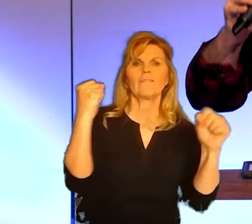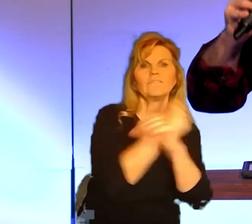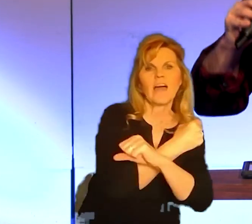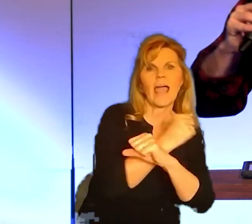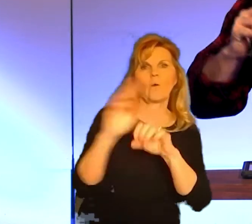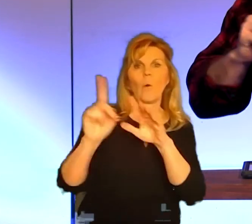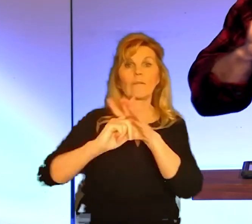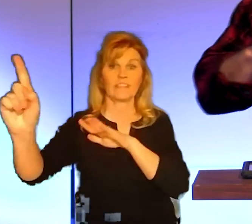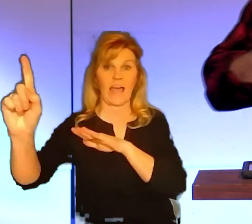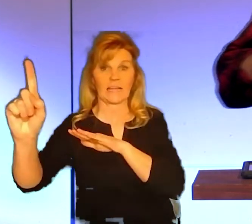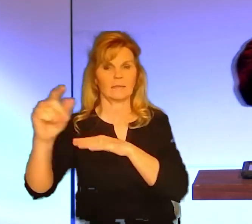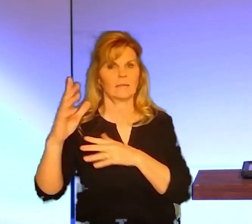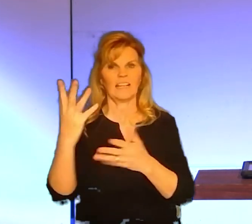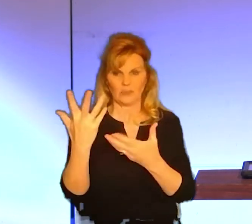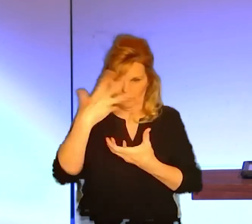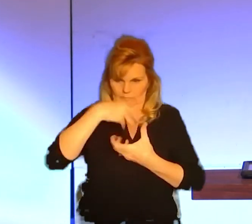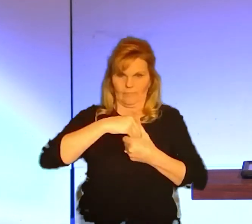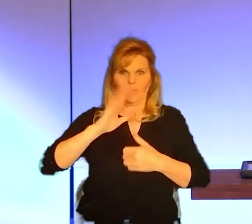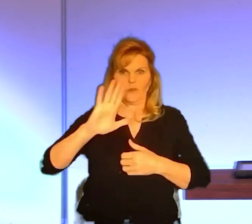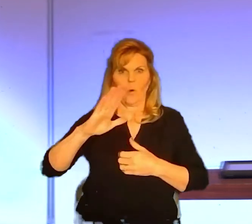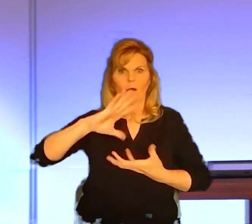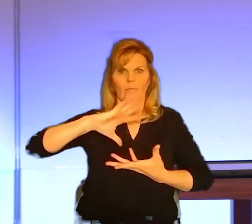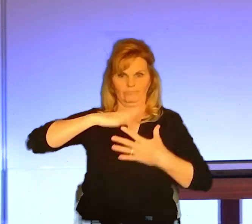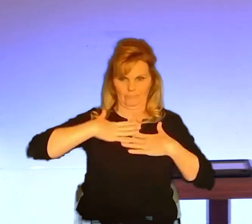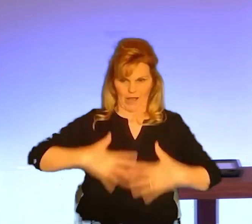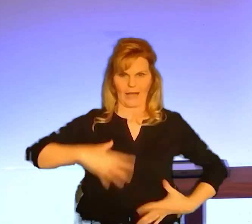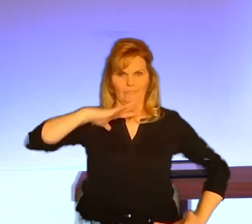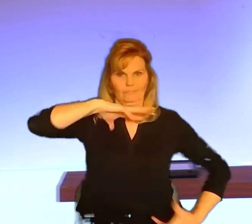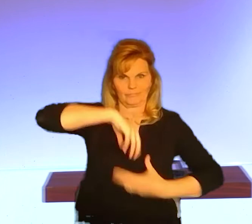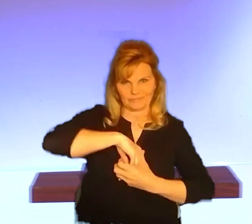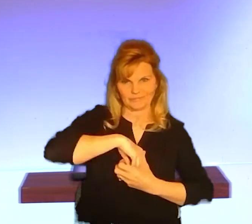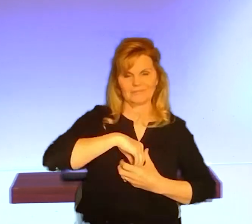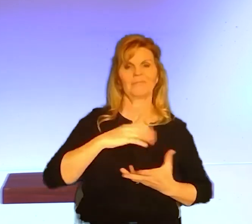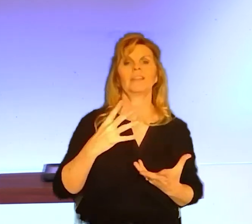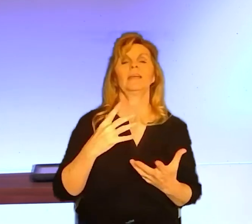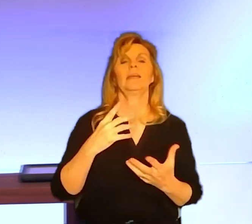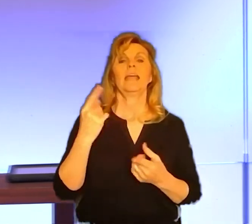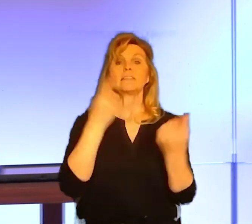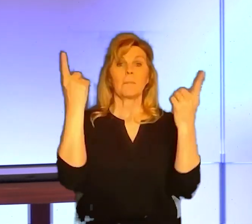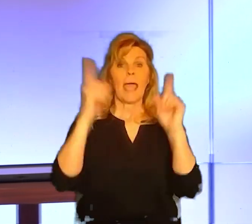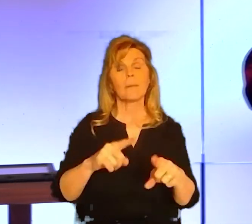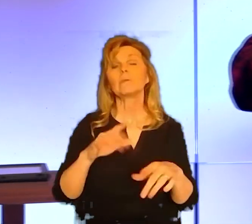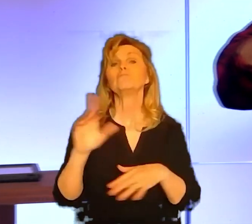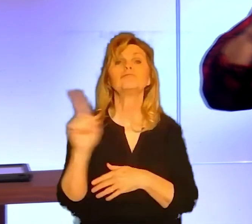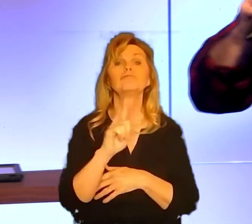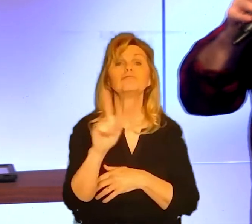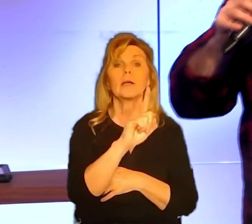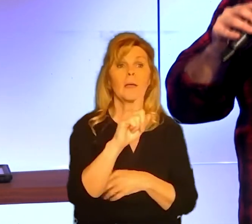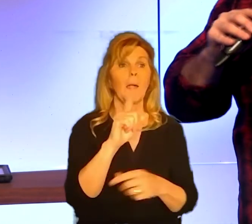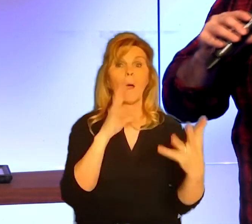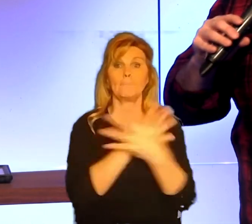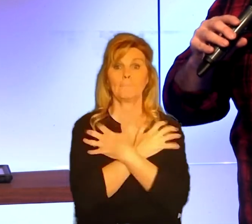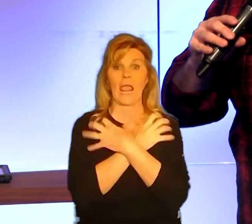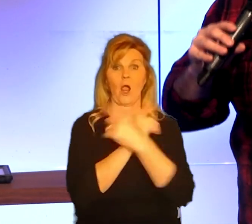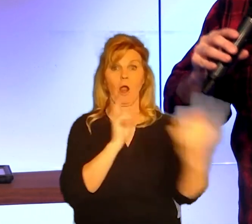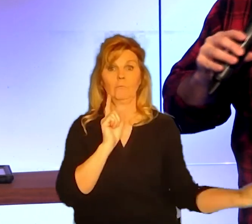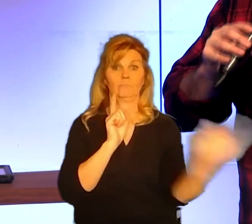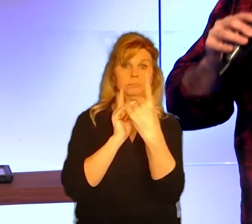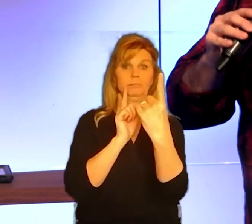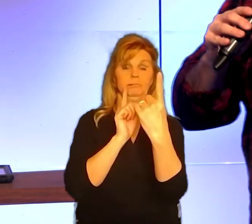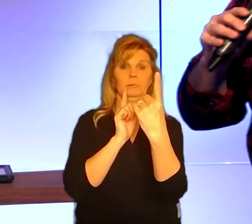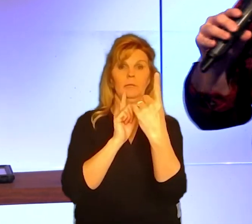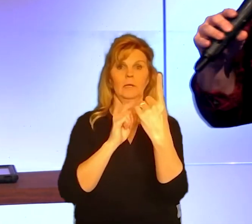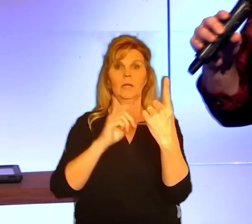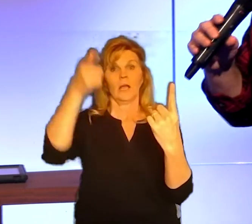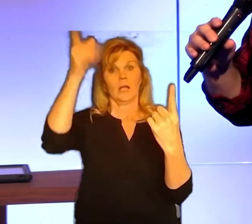It's in your biology. Like if there's something that comes along, if you meet a big bear in the woods,